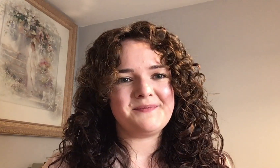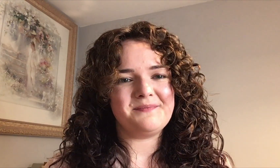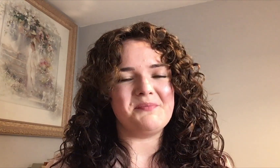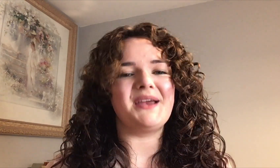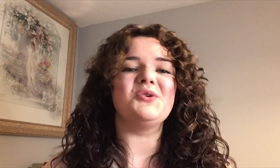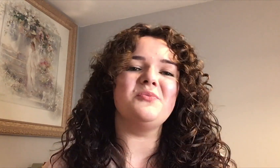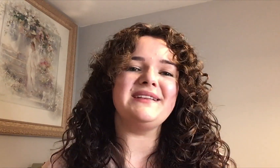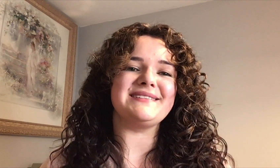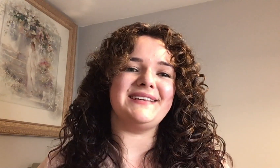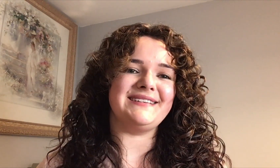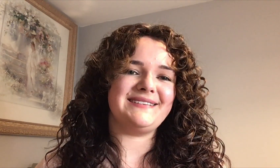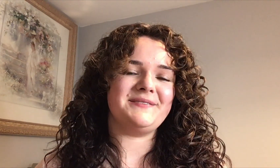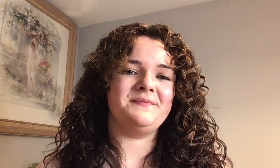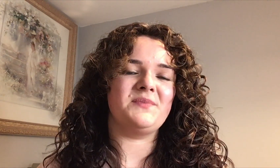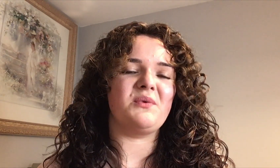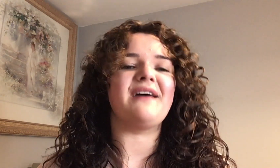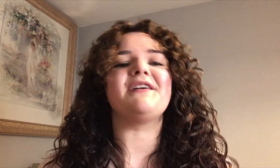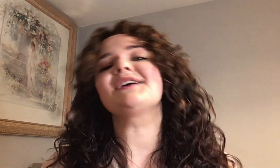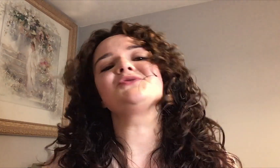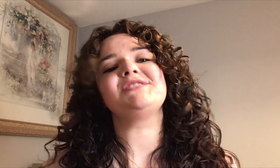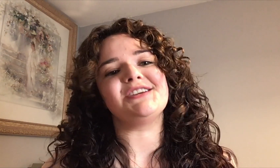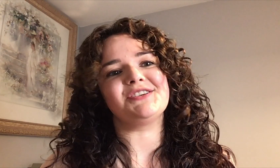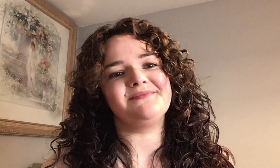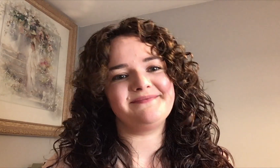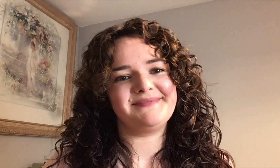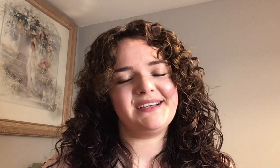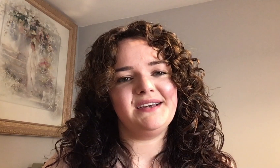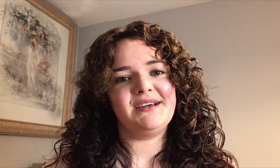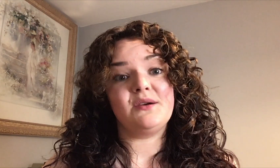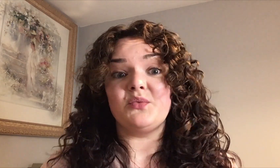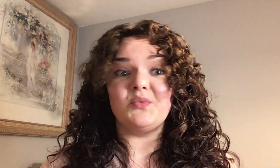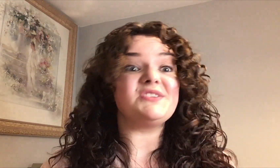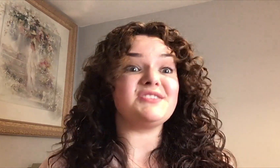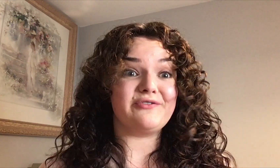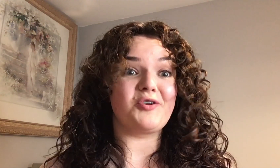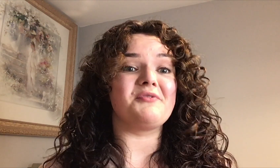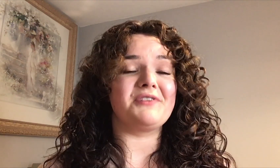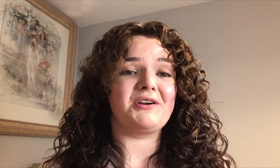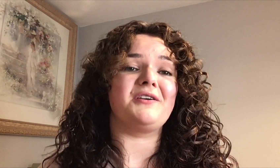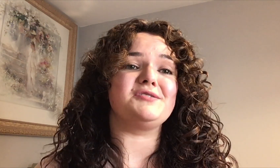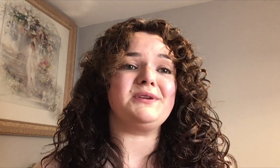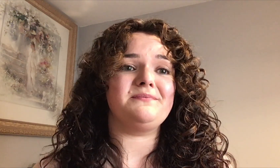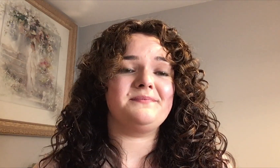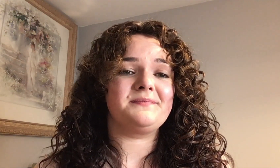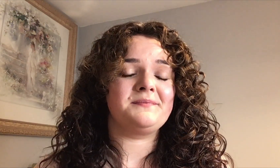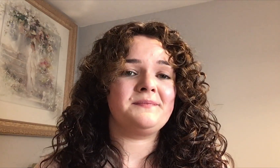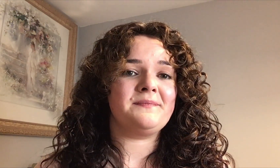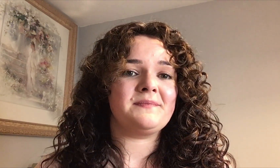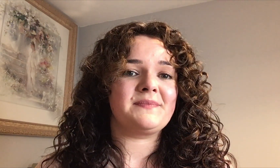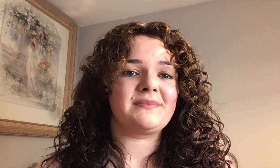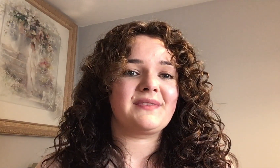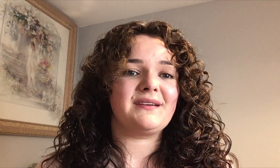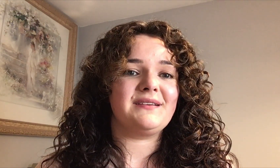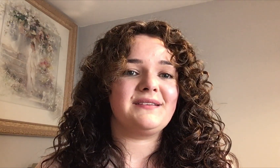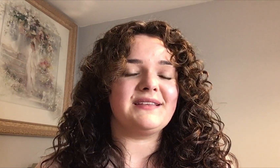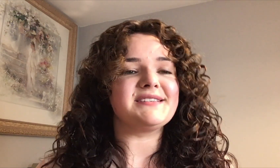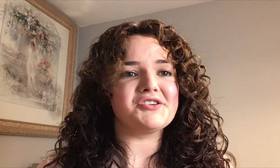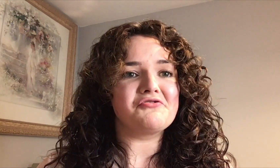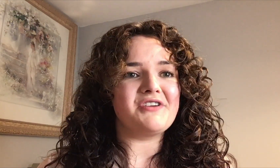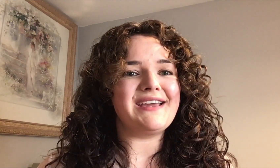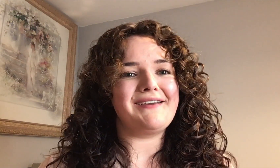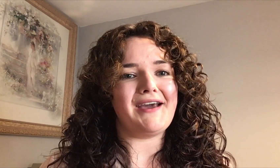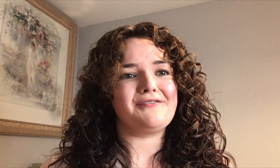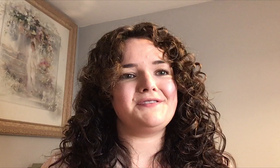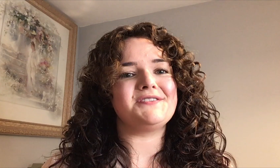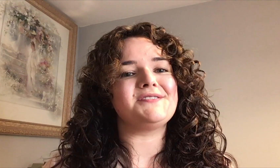Last, but by no means least, we have exhortation, which is a form of encouragement. This